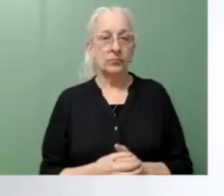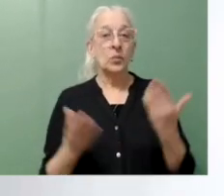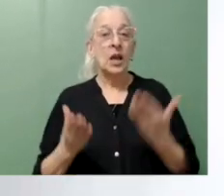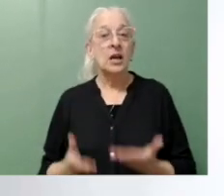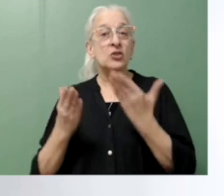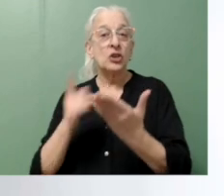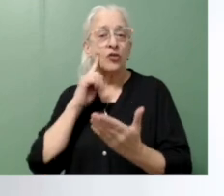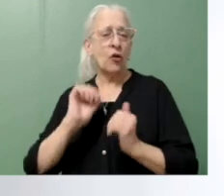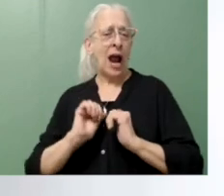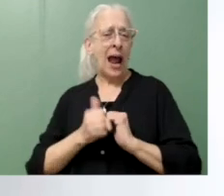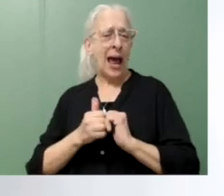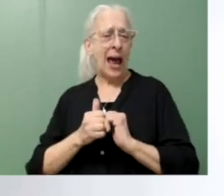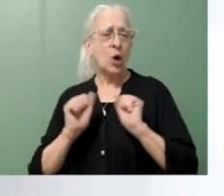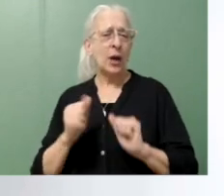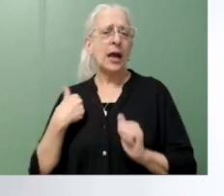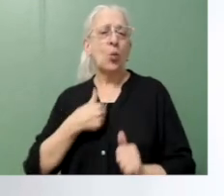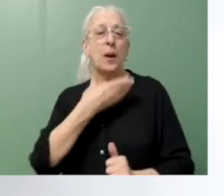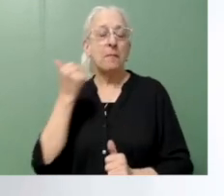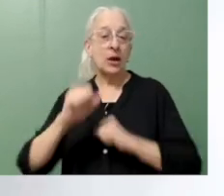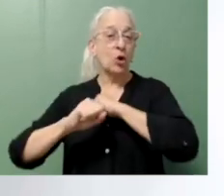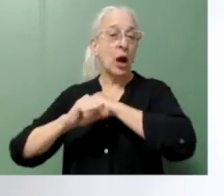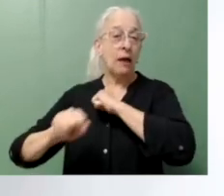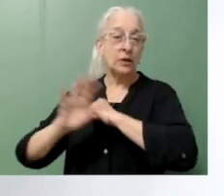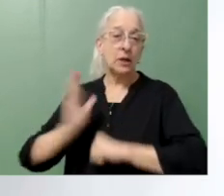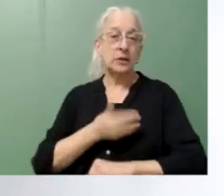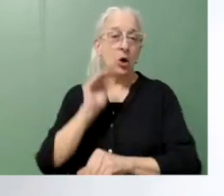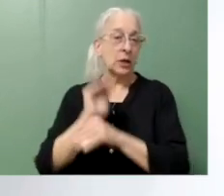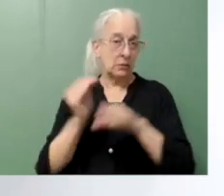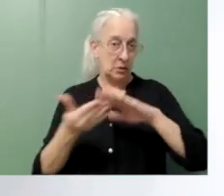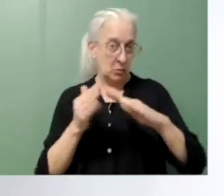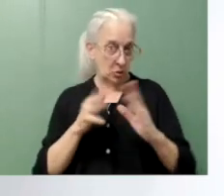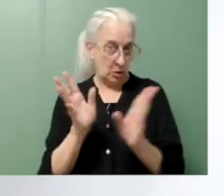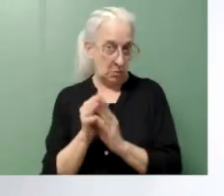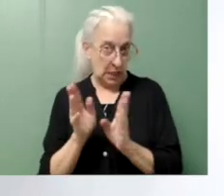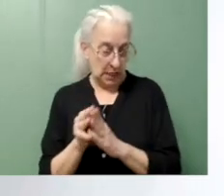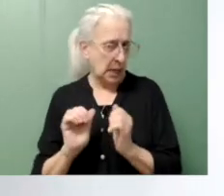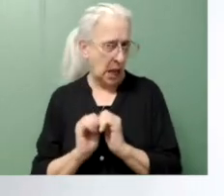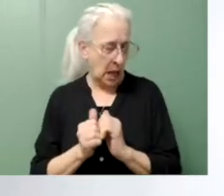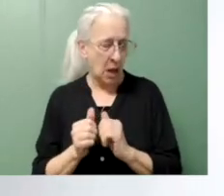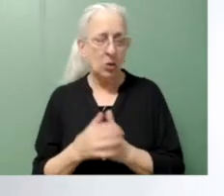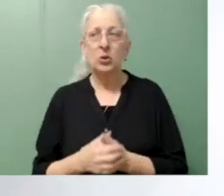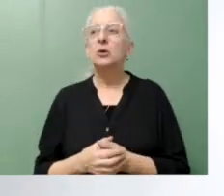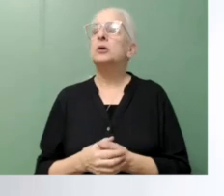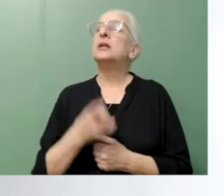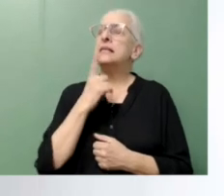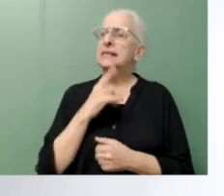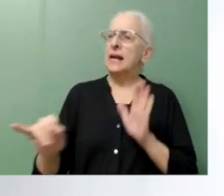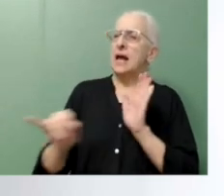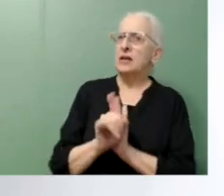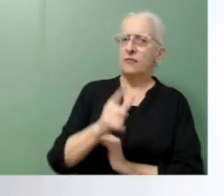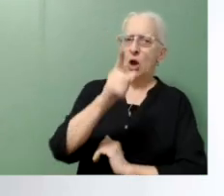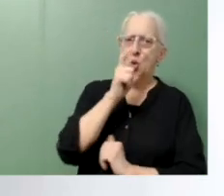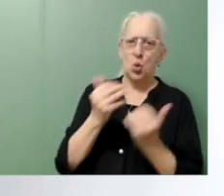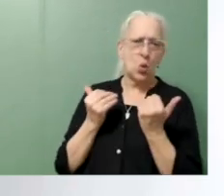Suggestions for how we might better advertise evening community meetings included that we should identify who our audience